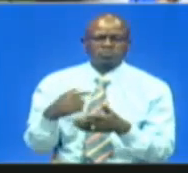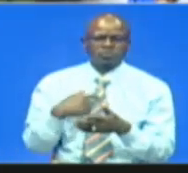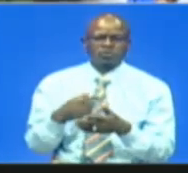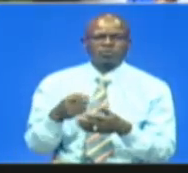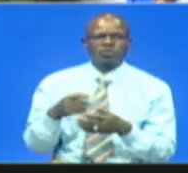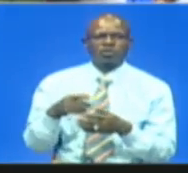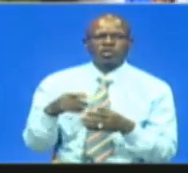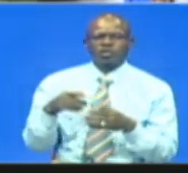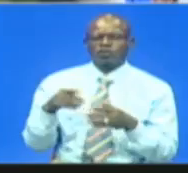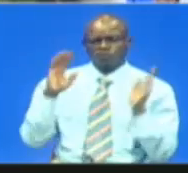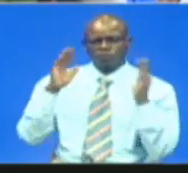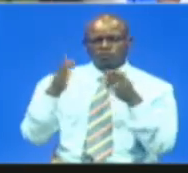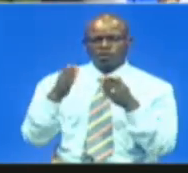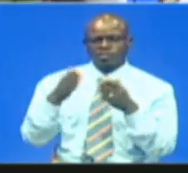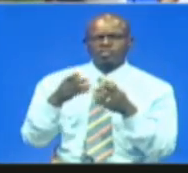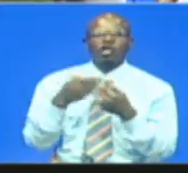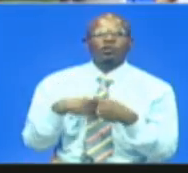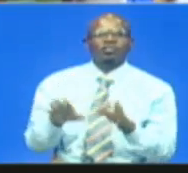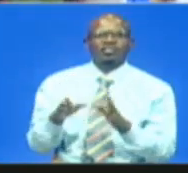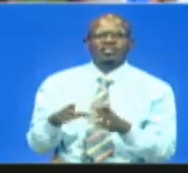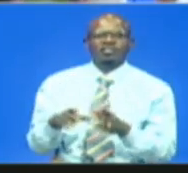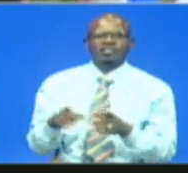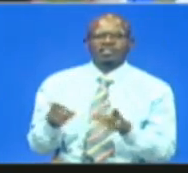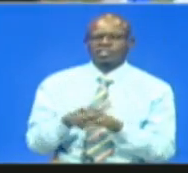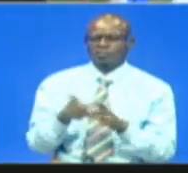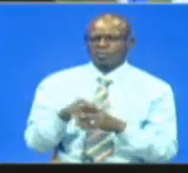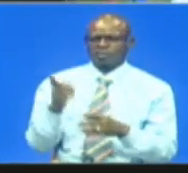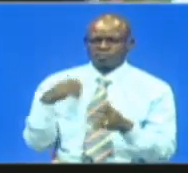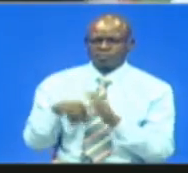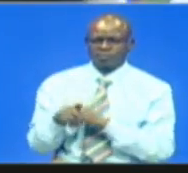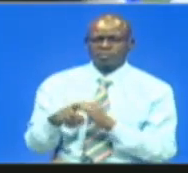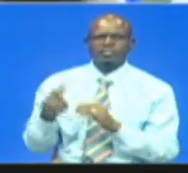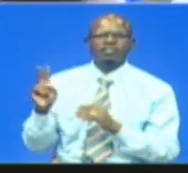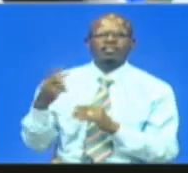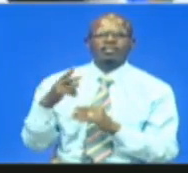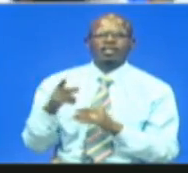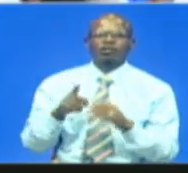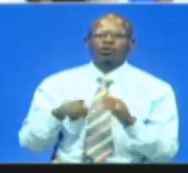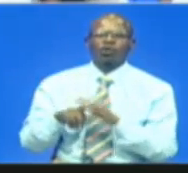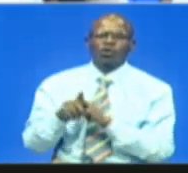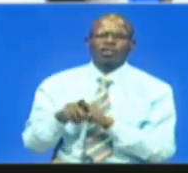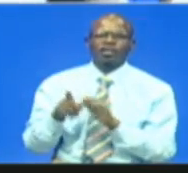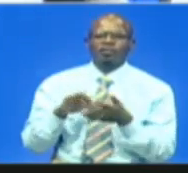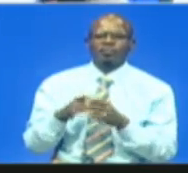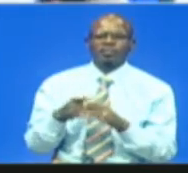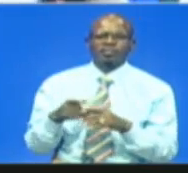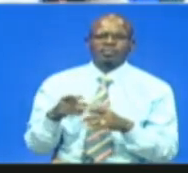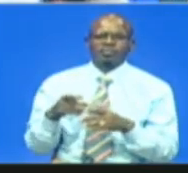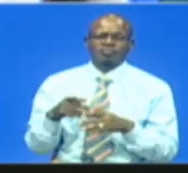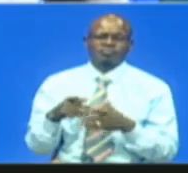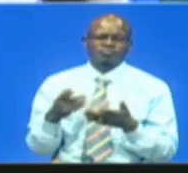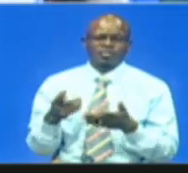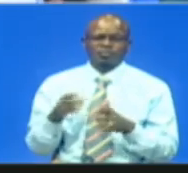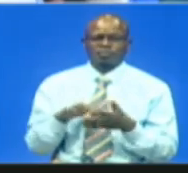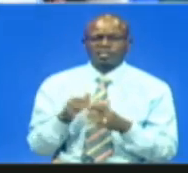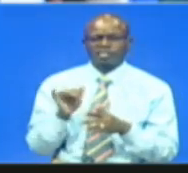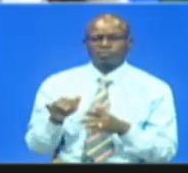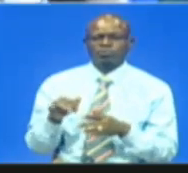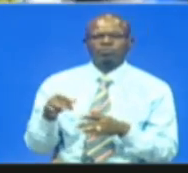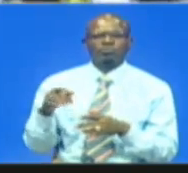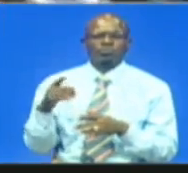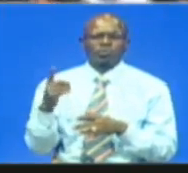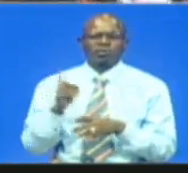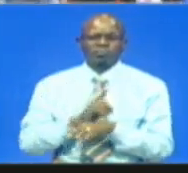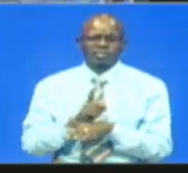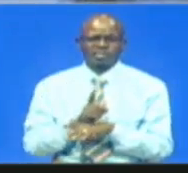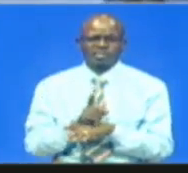also the officiating. When they scored the second goal, referee had already indicated 1 minute. So it was already 1 minute and about